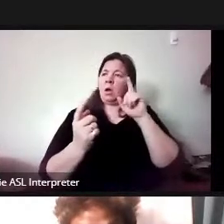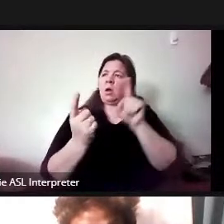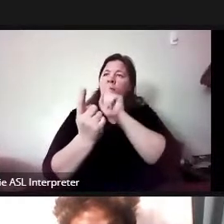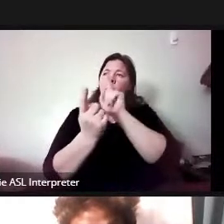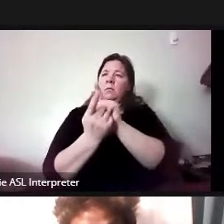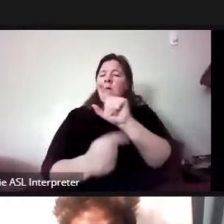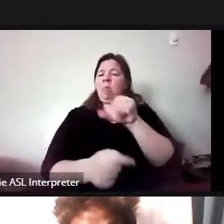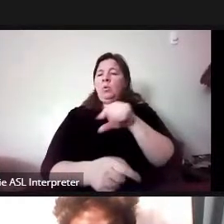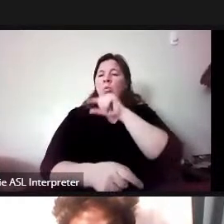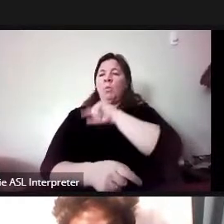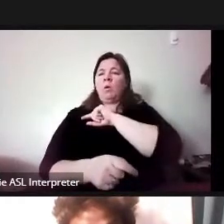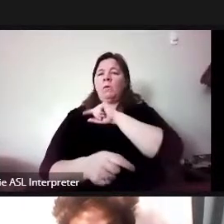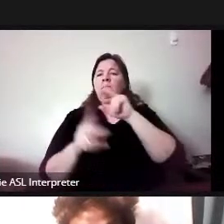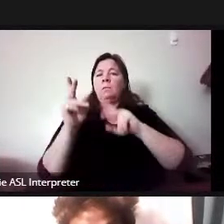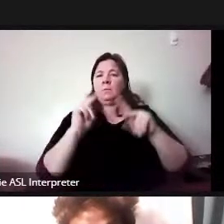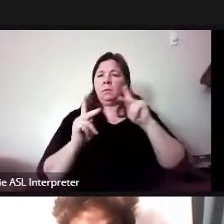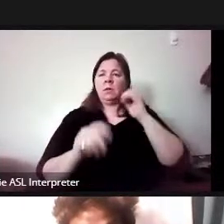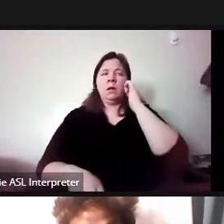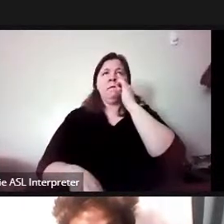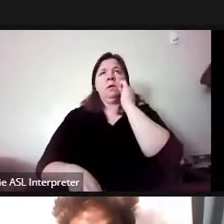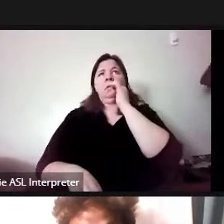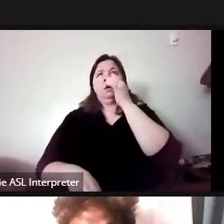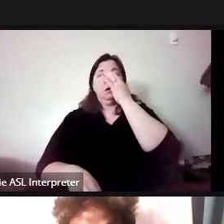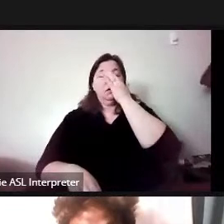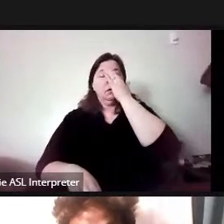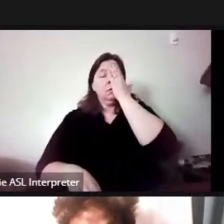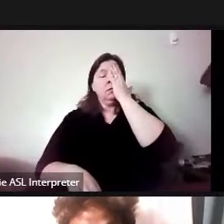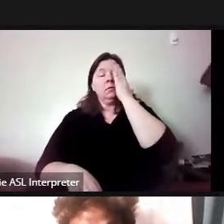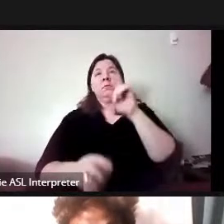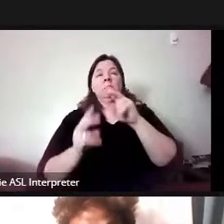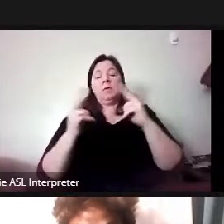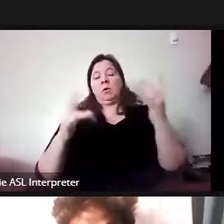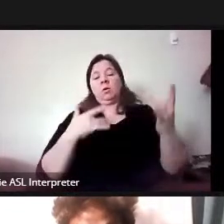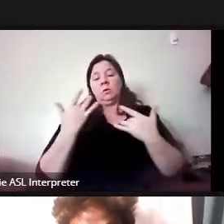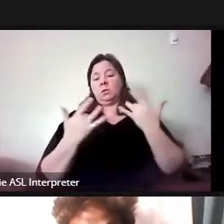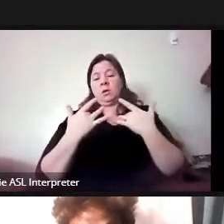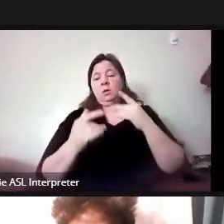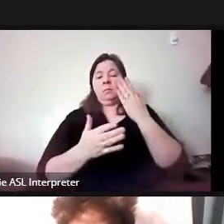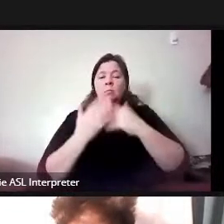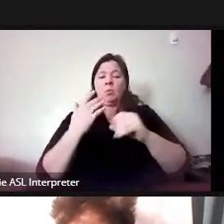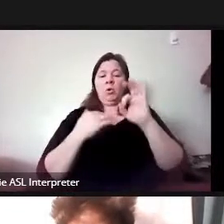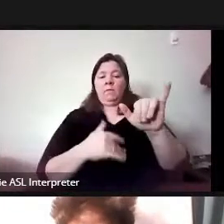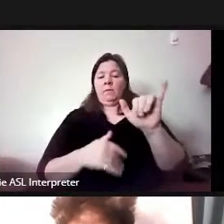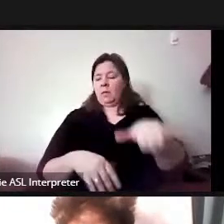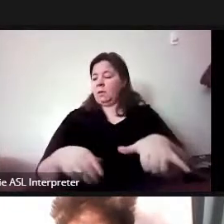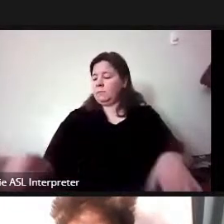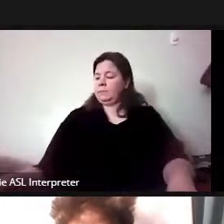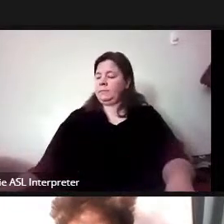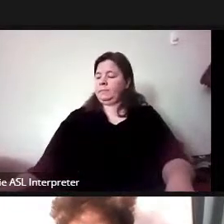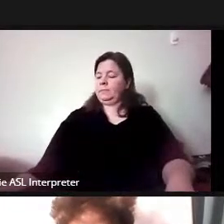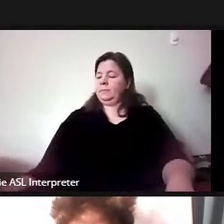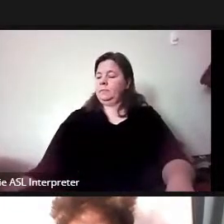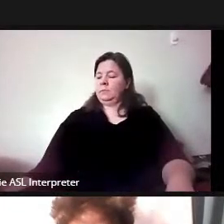people every day, and super exciting to be a part of that. That's enough out of me. Glad to